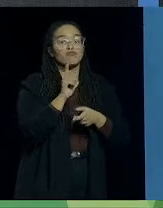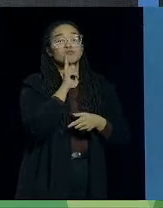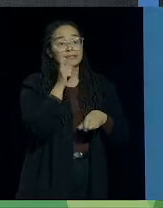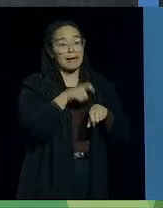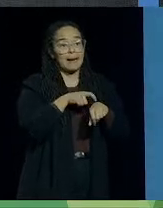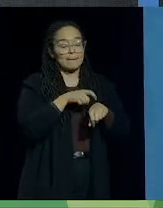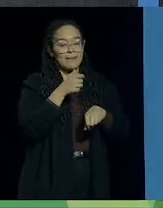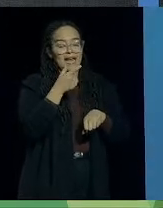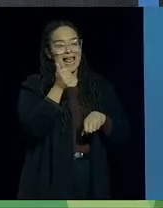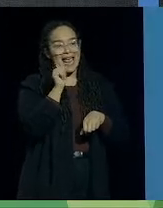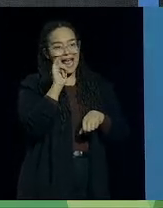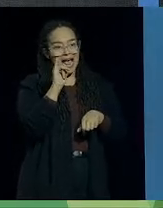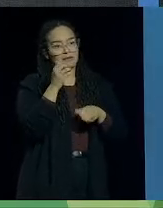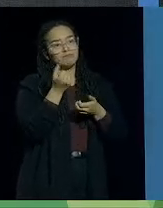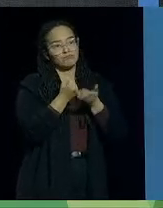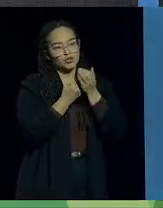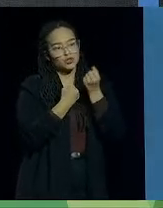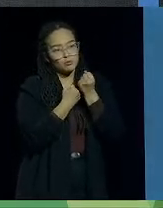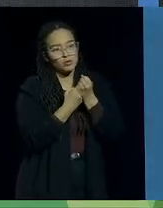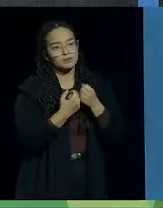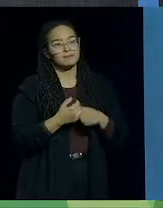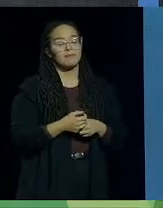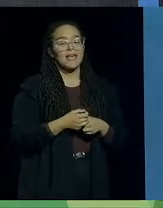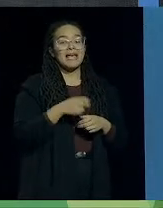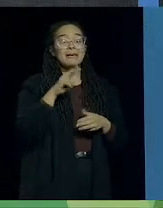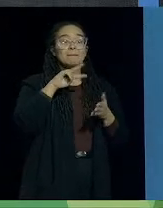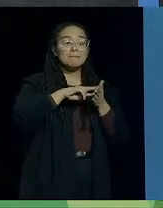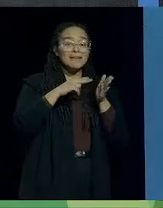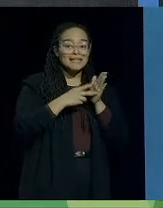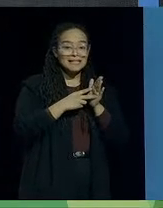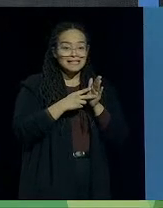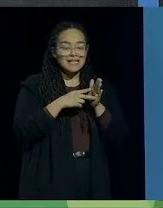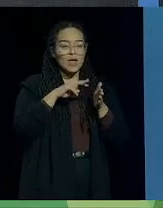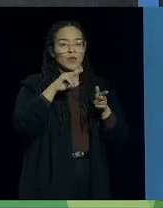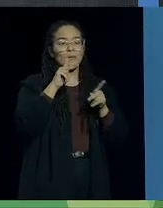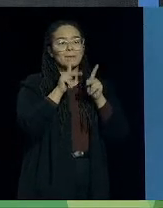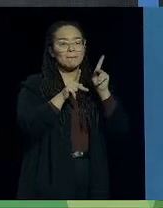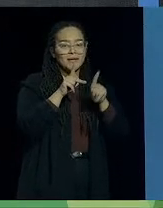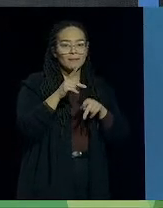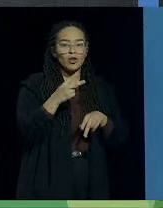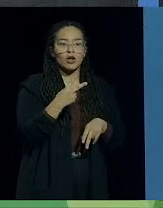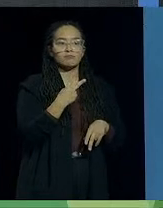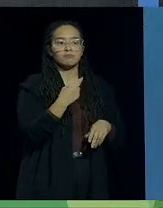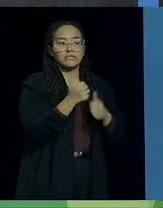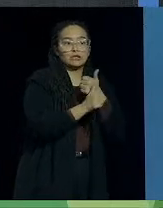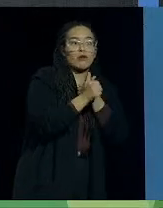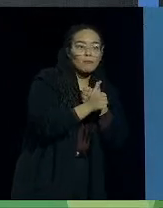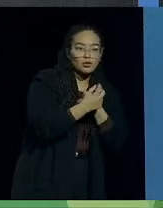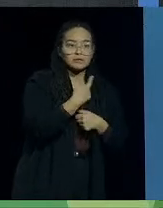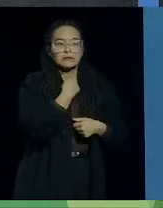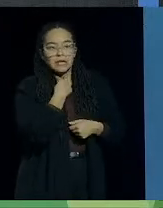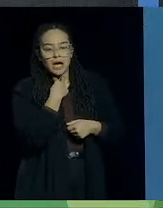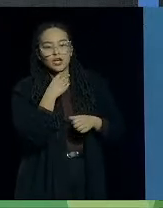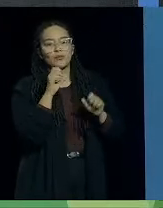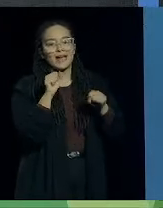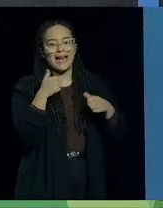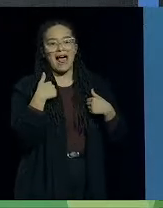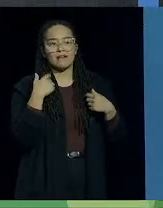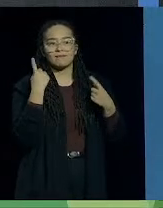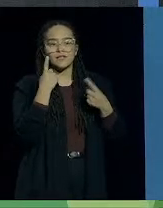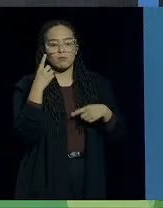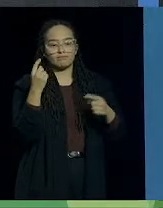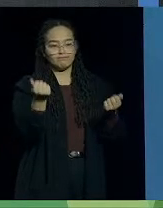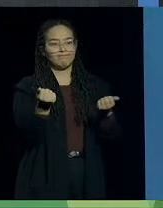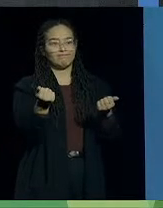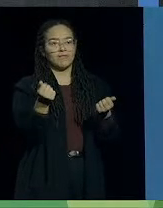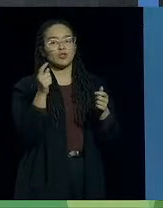support. Again, it means that when people are in trouble, they can get someone on the other line instantly who can help them